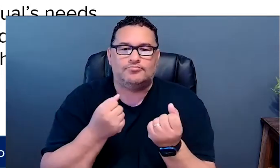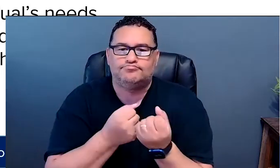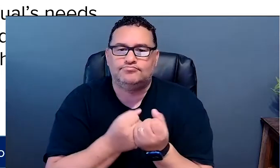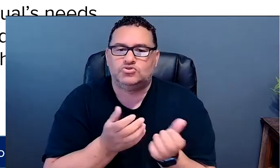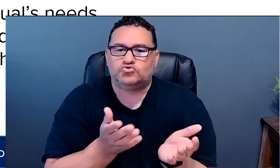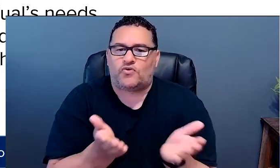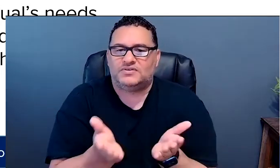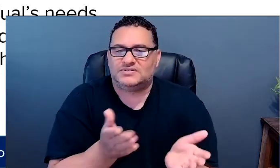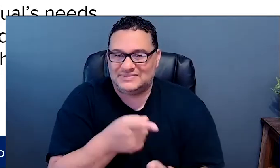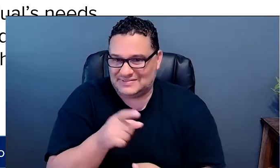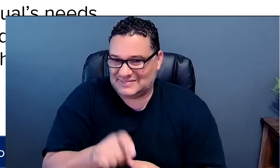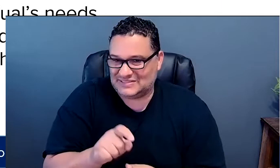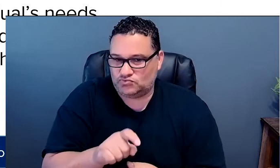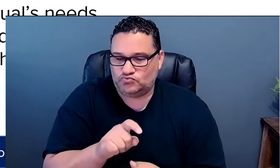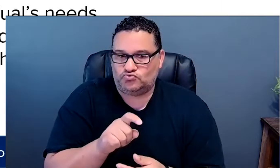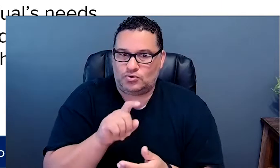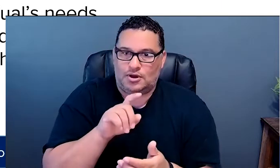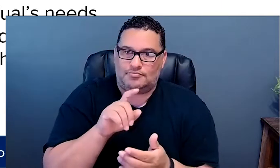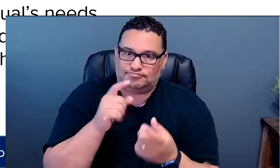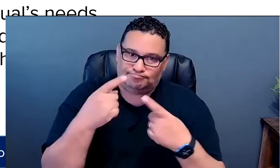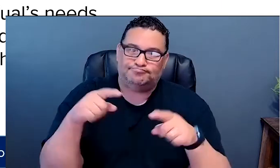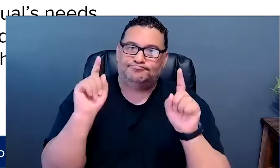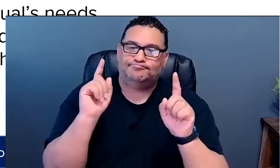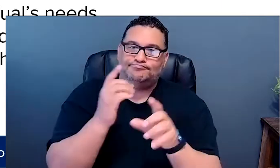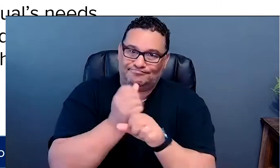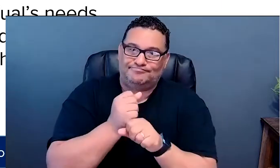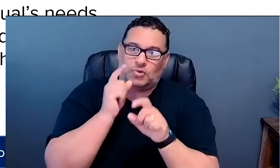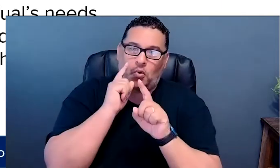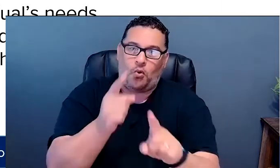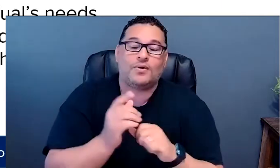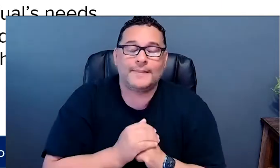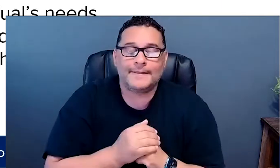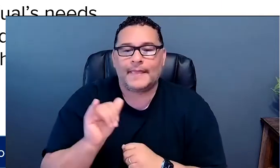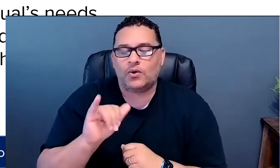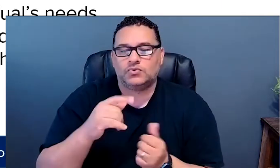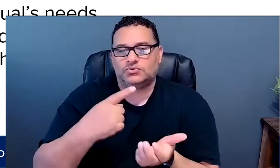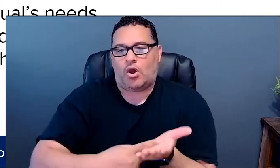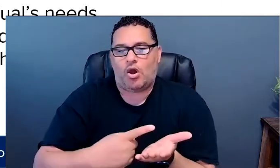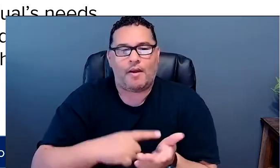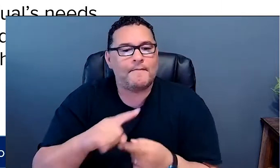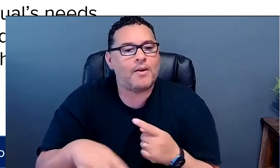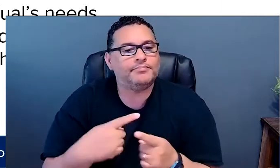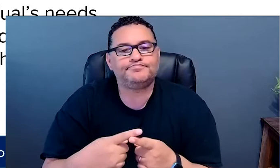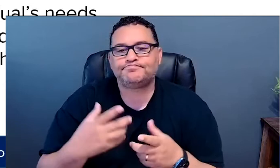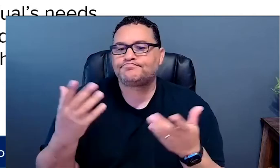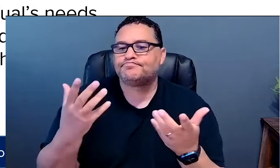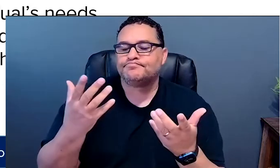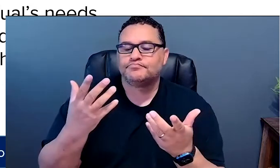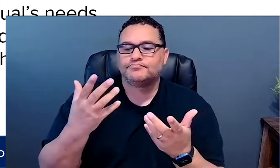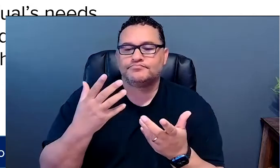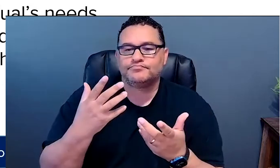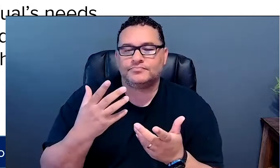goal. We talk about the objectives that they must achieve, or